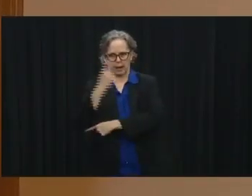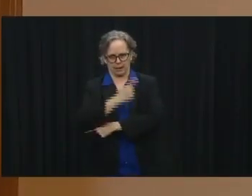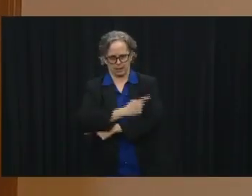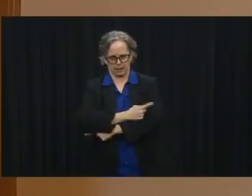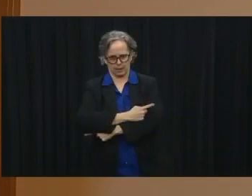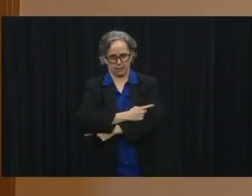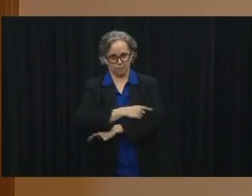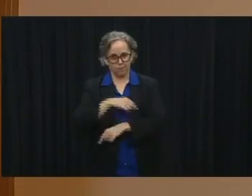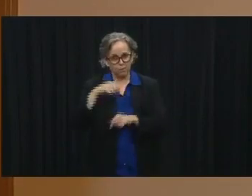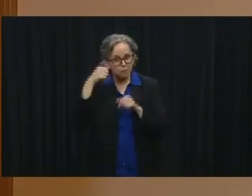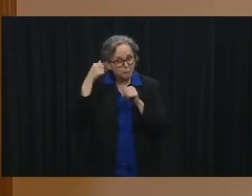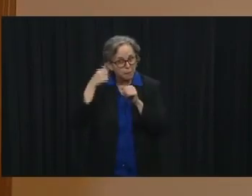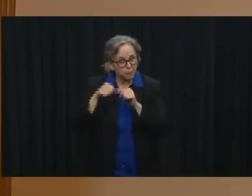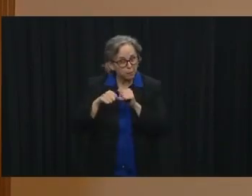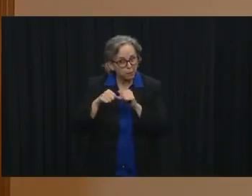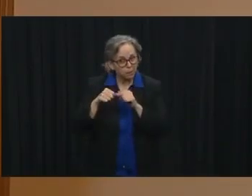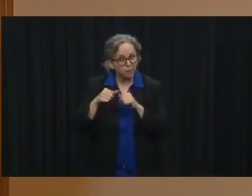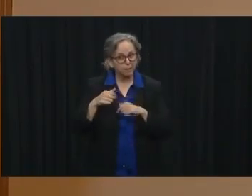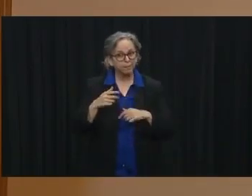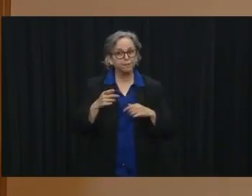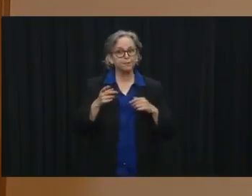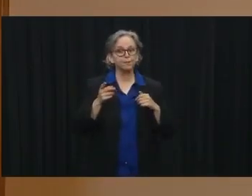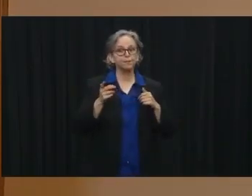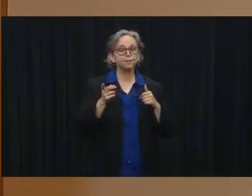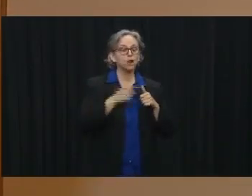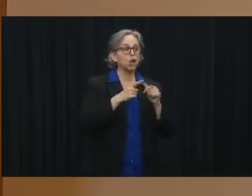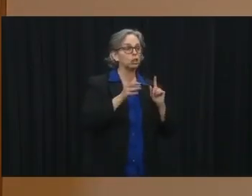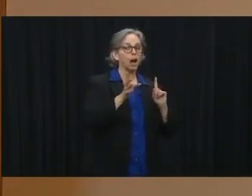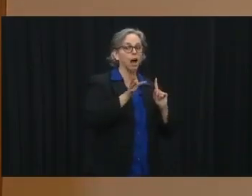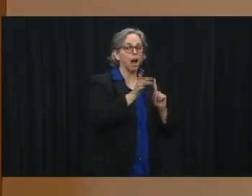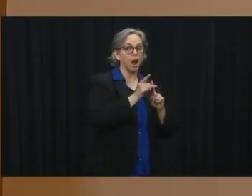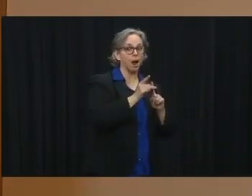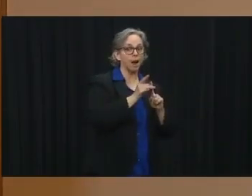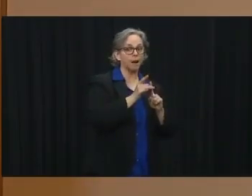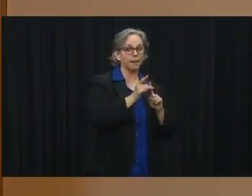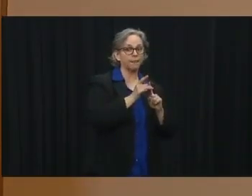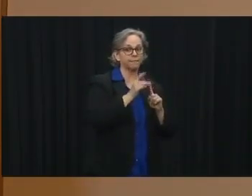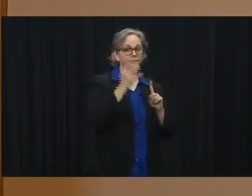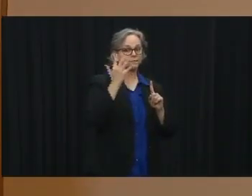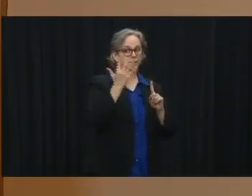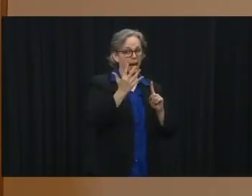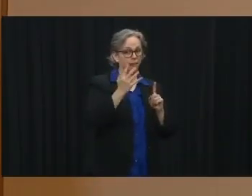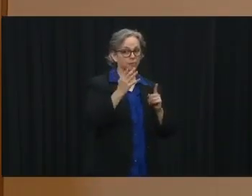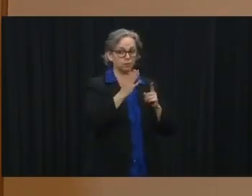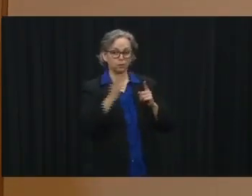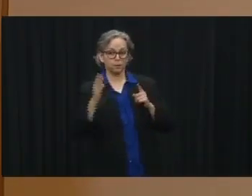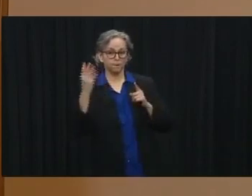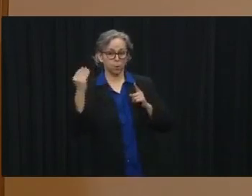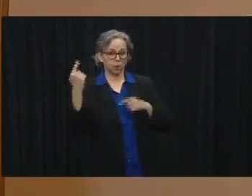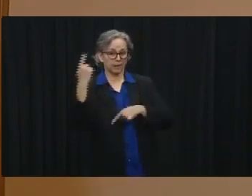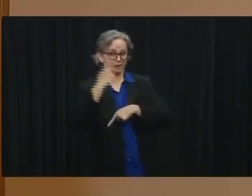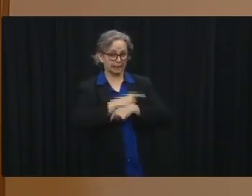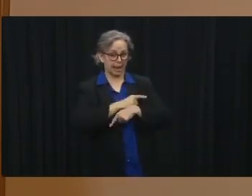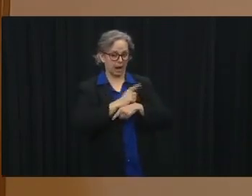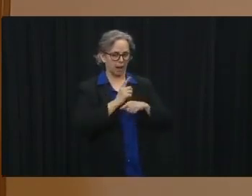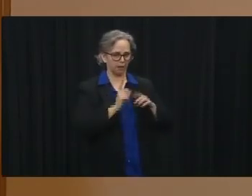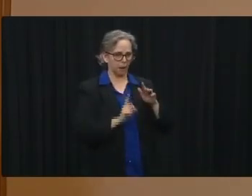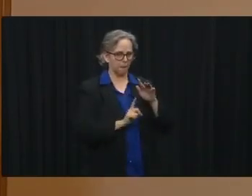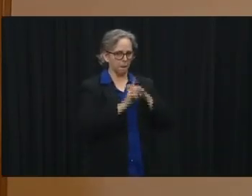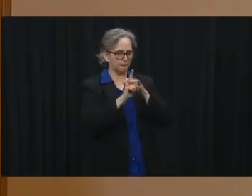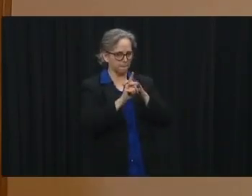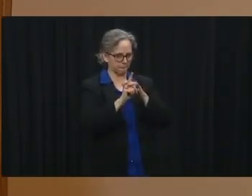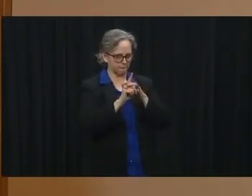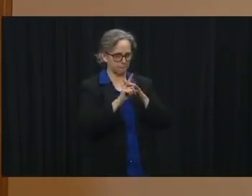diagnosed, remember from when you're first infected, it might be 5 to 14 days before you show symptoms. It's another 9 to